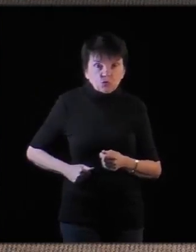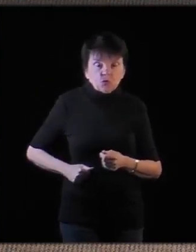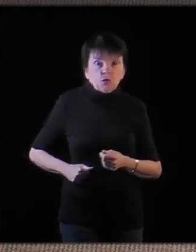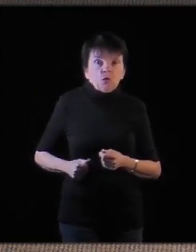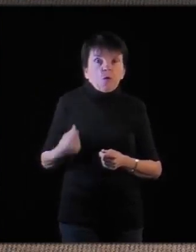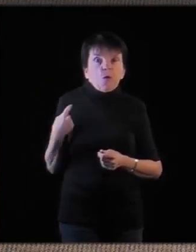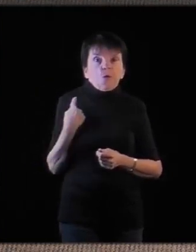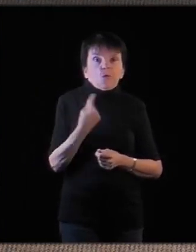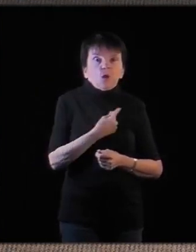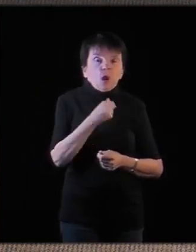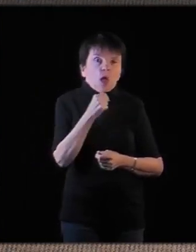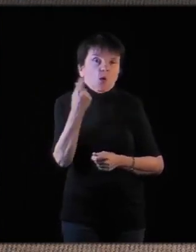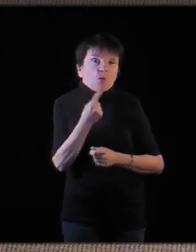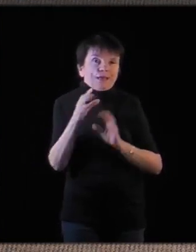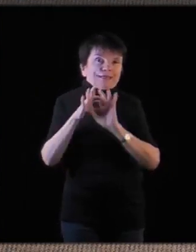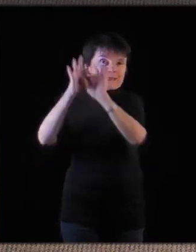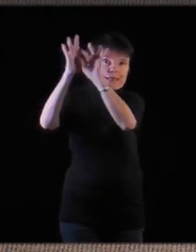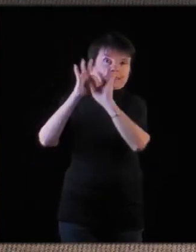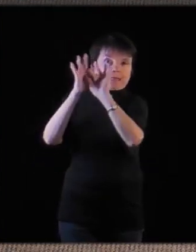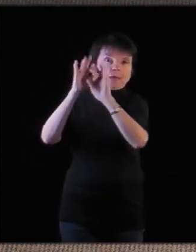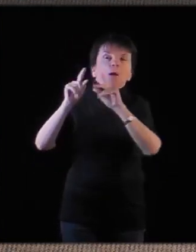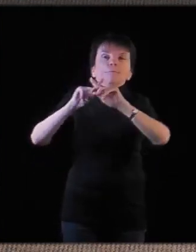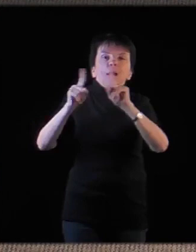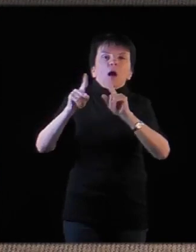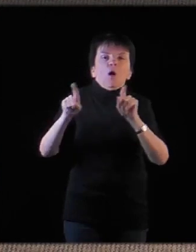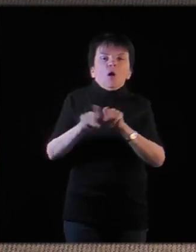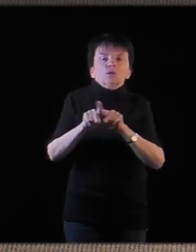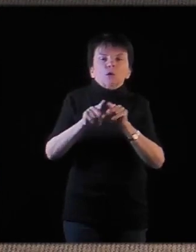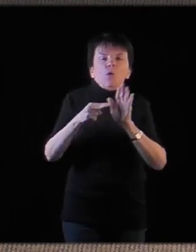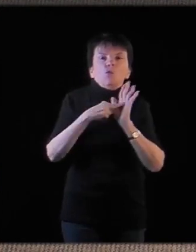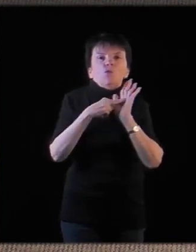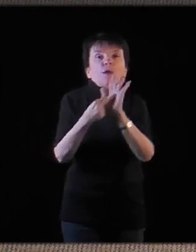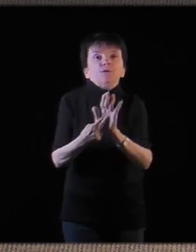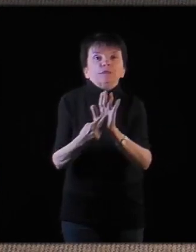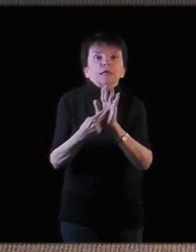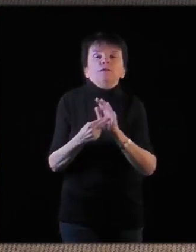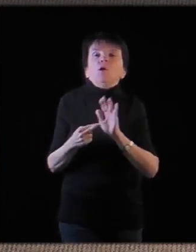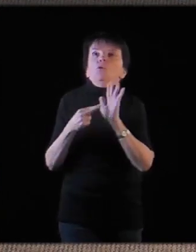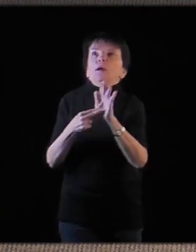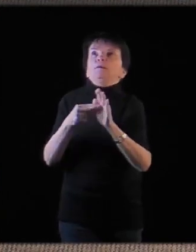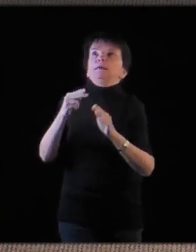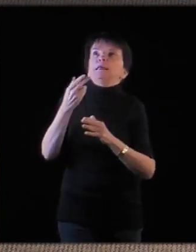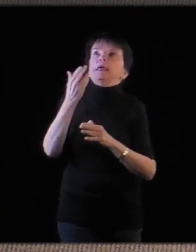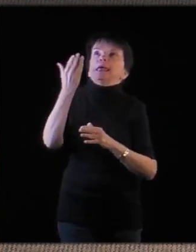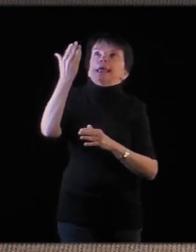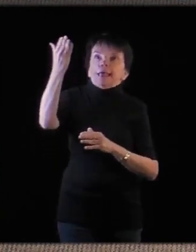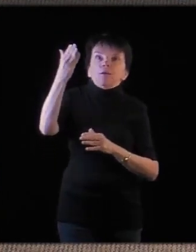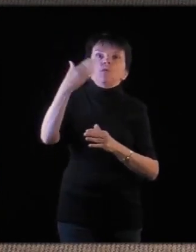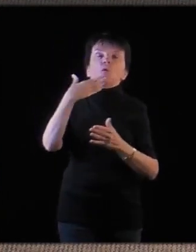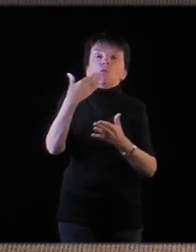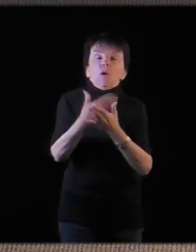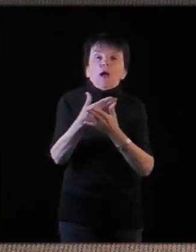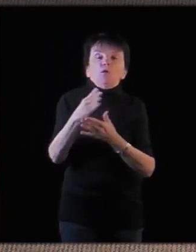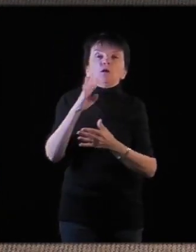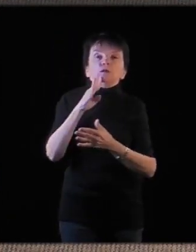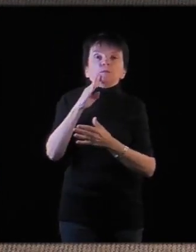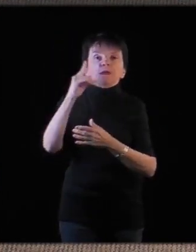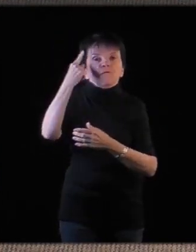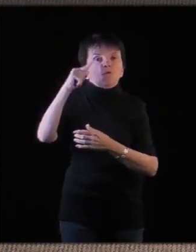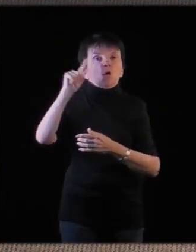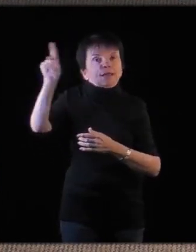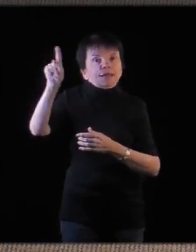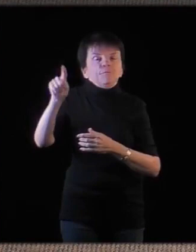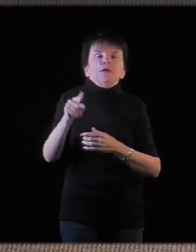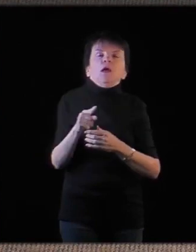we would be a representative of the kingdom, that we would represent him well, that we would speak on his behalf, that we would defend the faith, and that we would